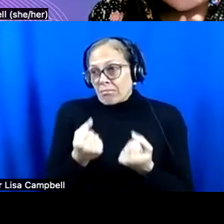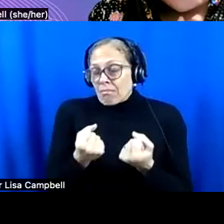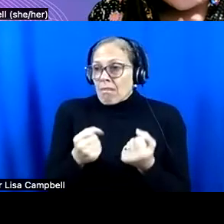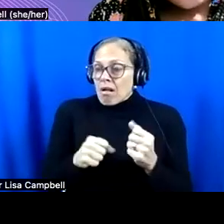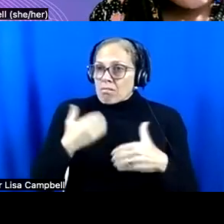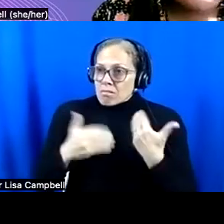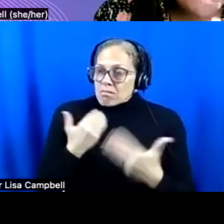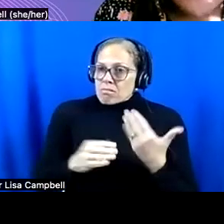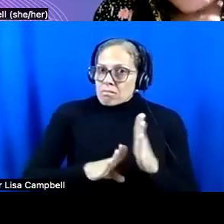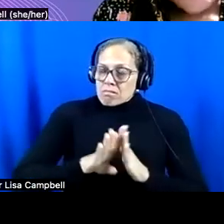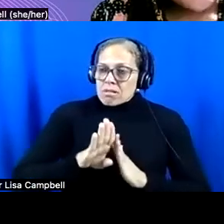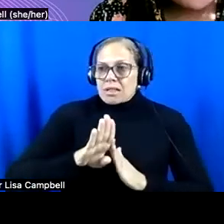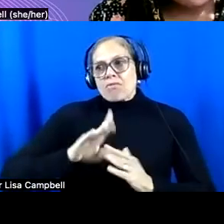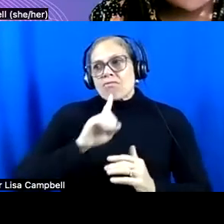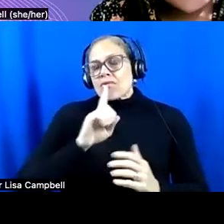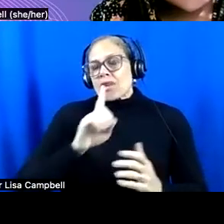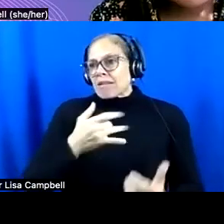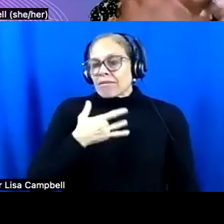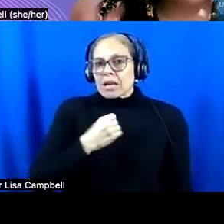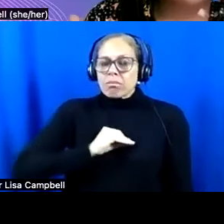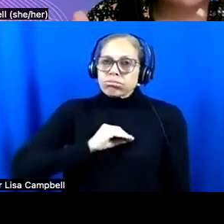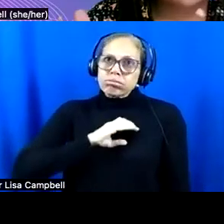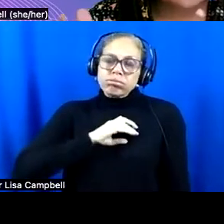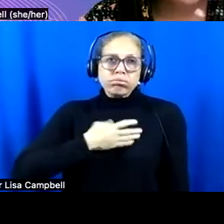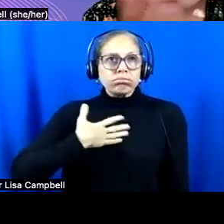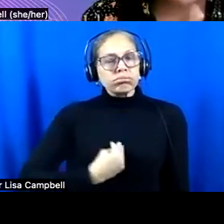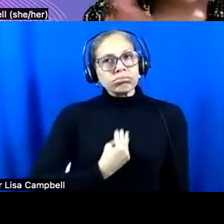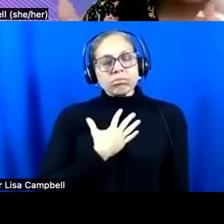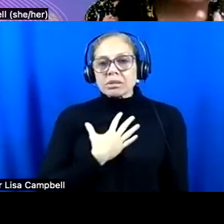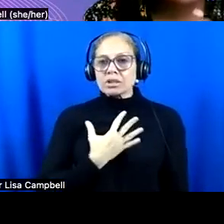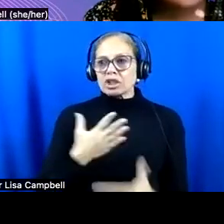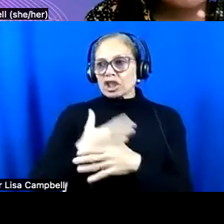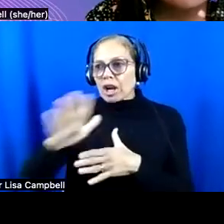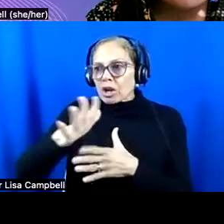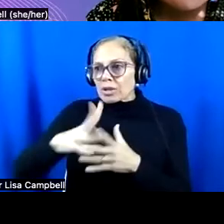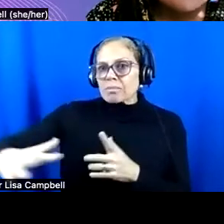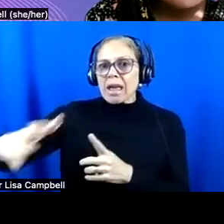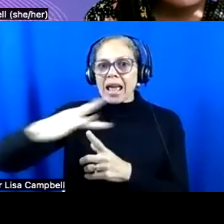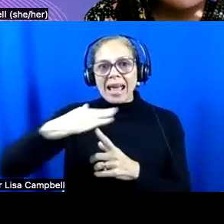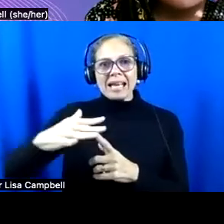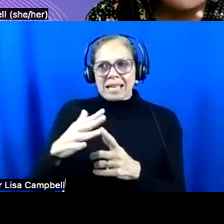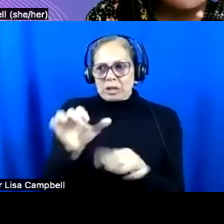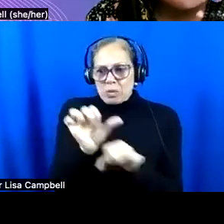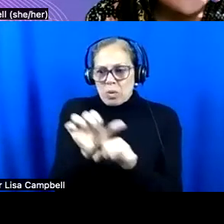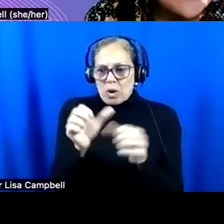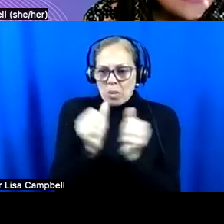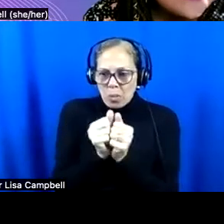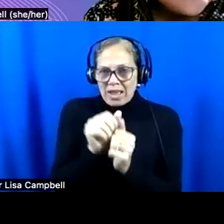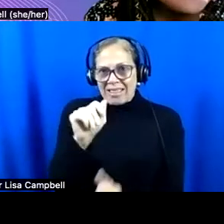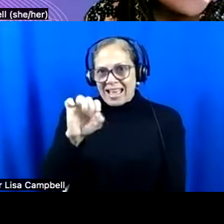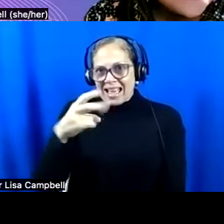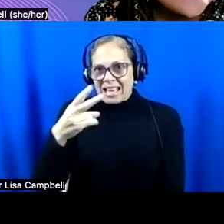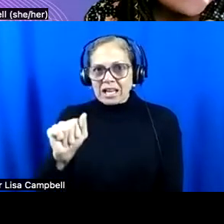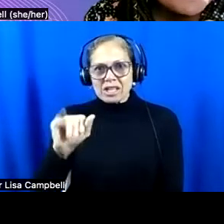here this evening and share space with y'all. And to be doing this alongside of Ayana and Elise has been such a rich